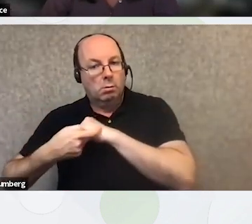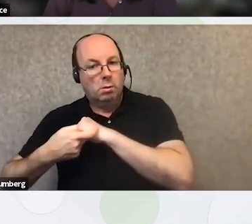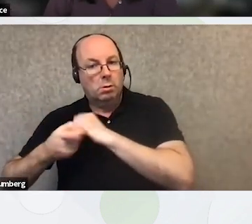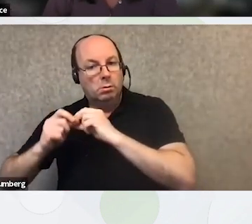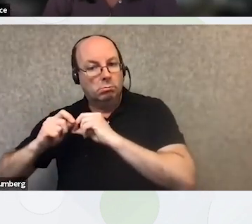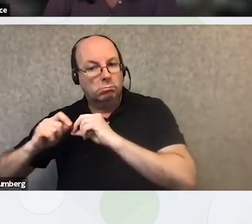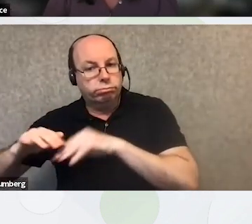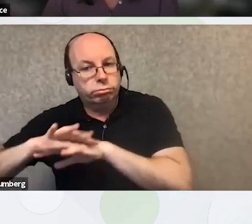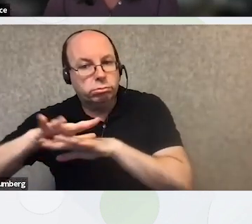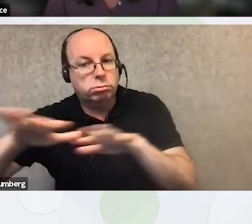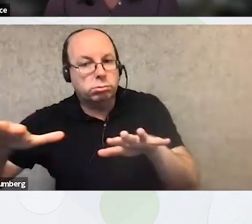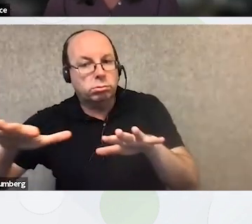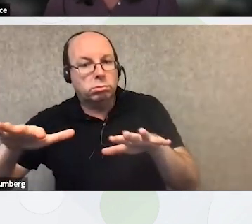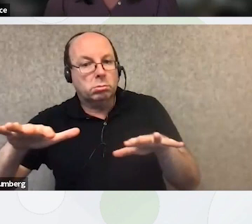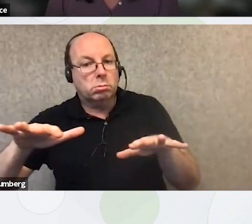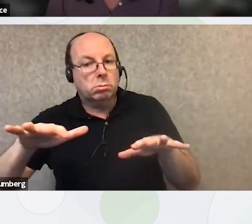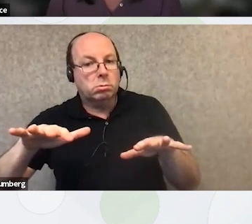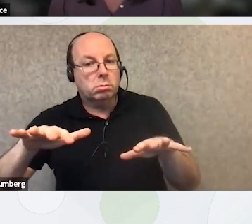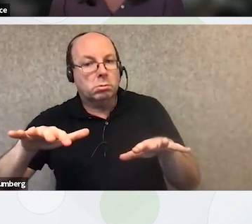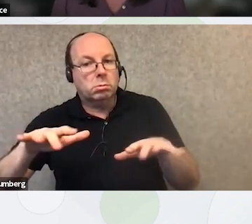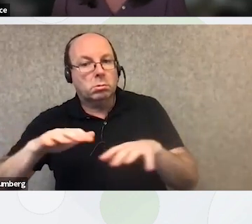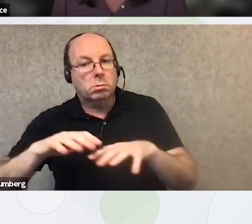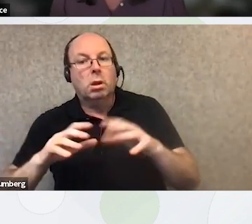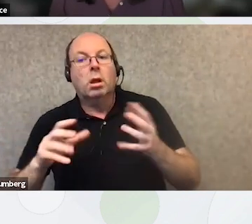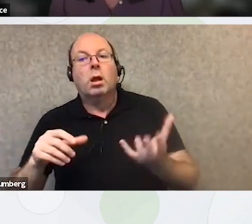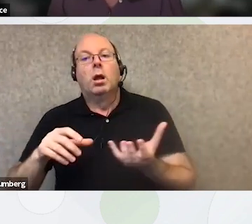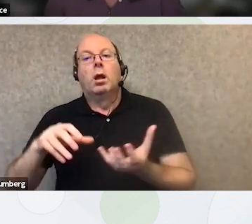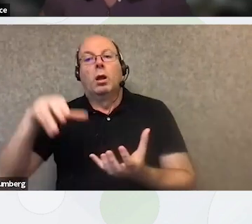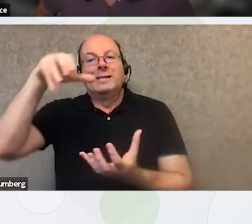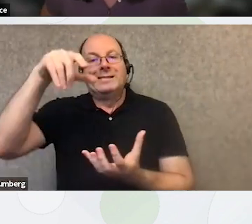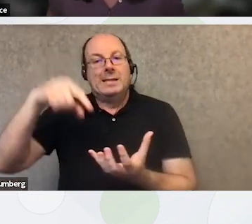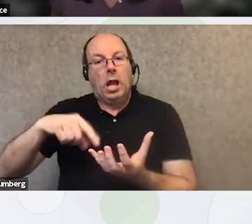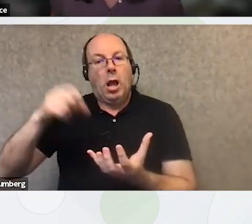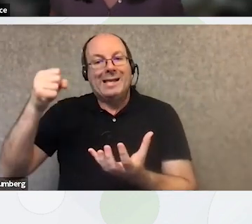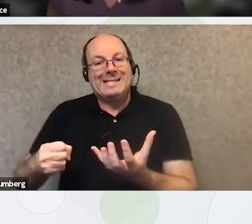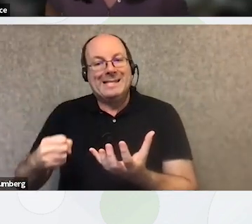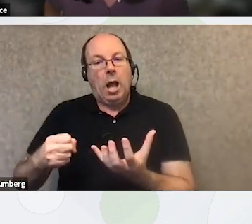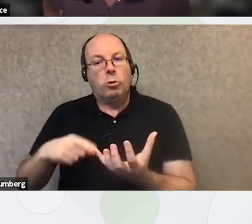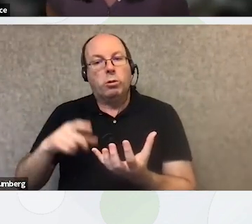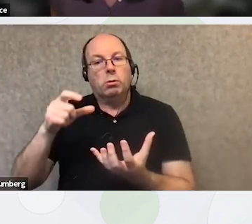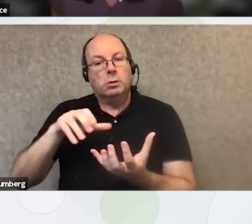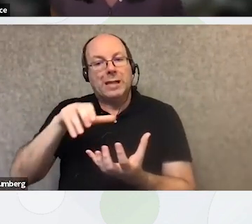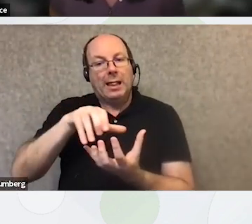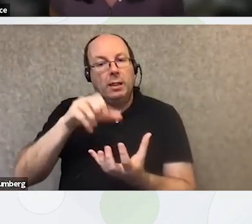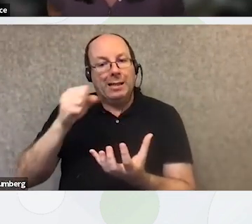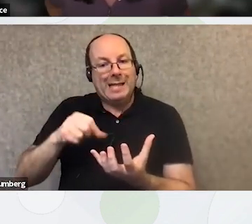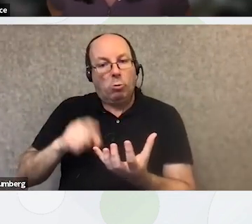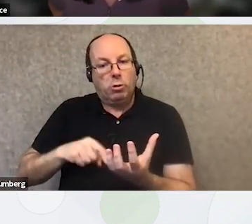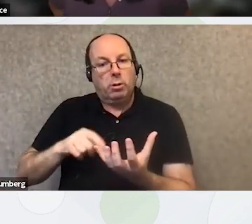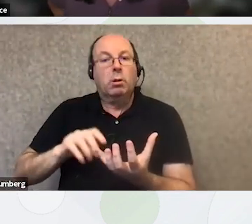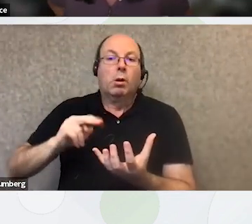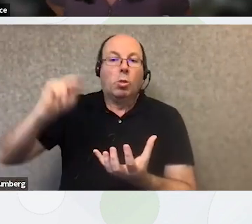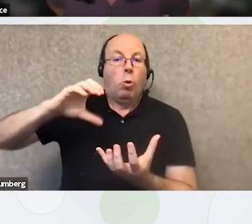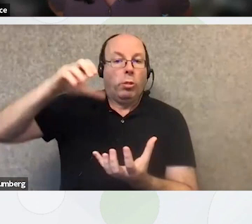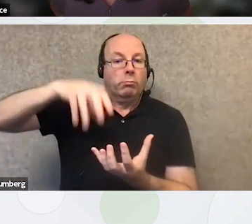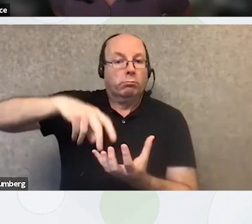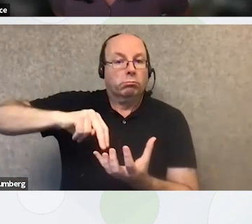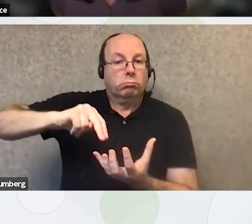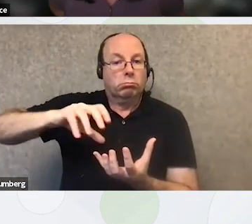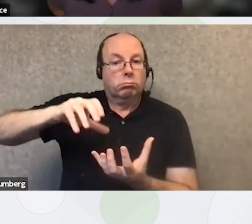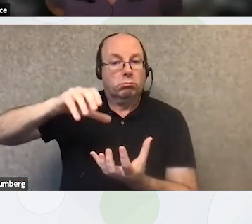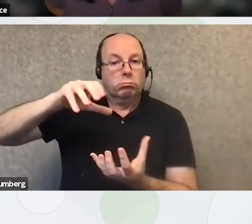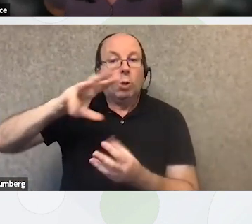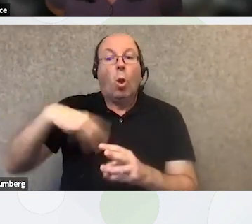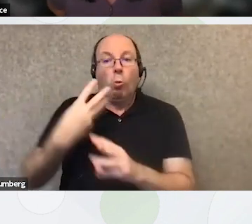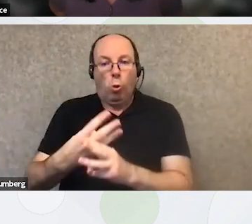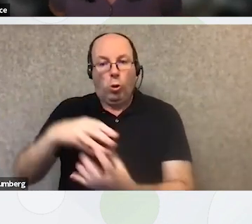to be the same as what we see here in the Northern Hemisphere. And so you can see up at the top, I have listed on a